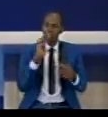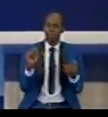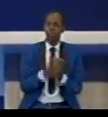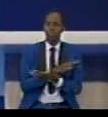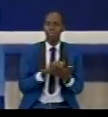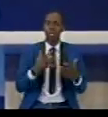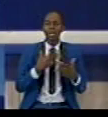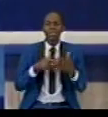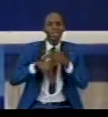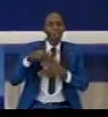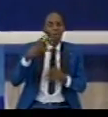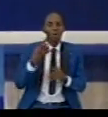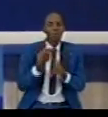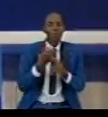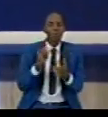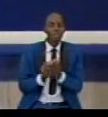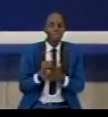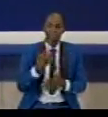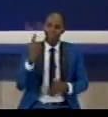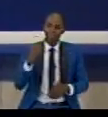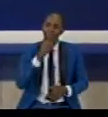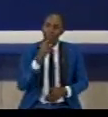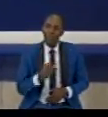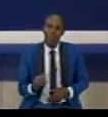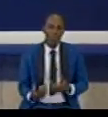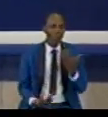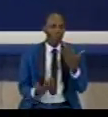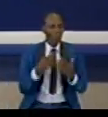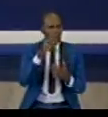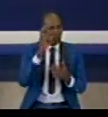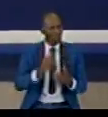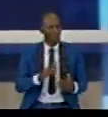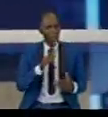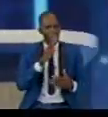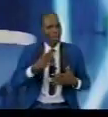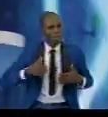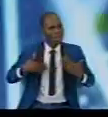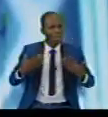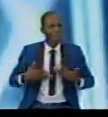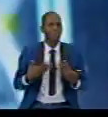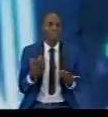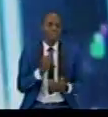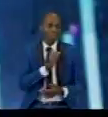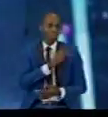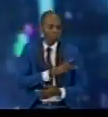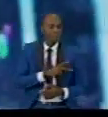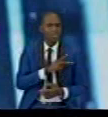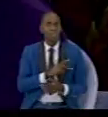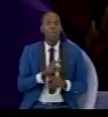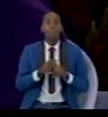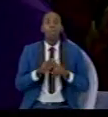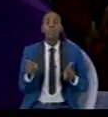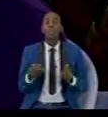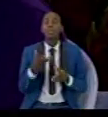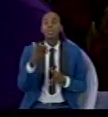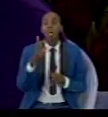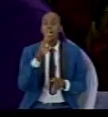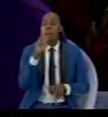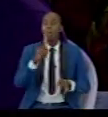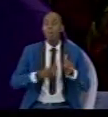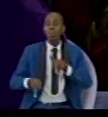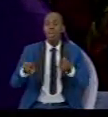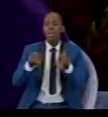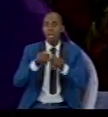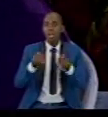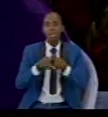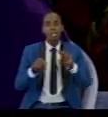furnace when you are you shall be very grateful but there are people like neyman and